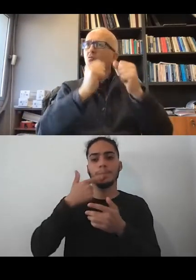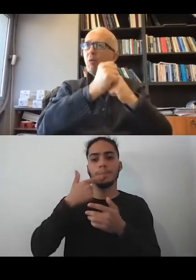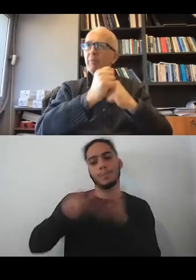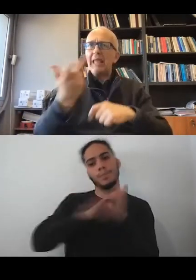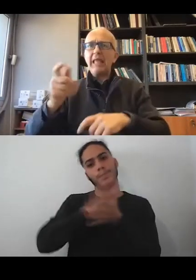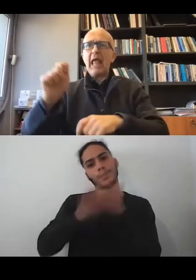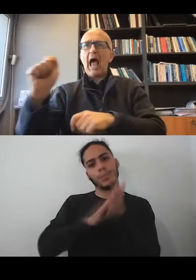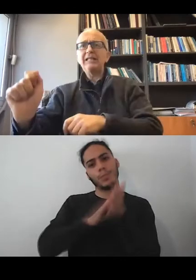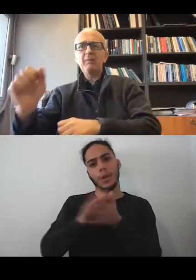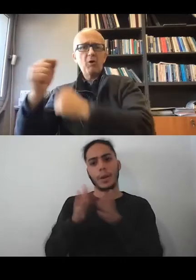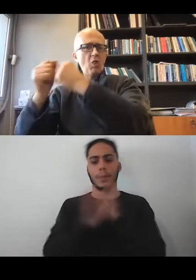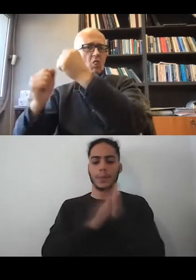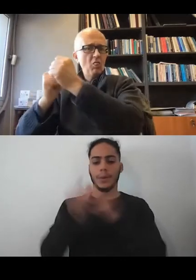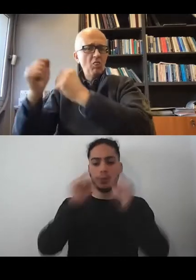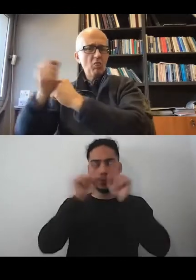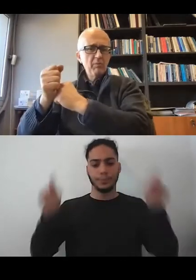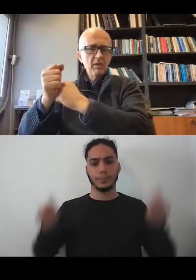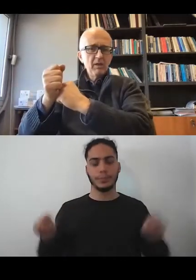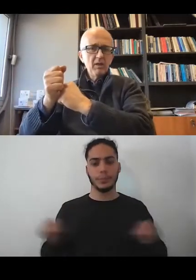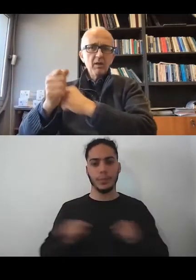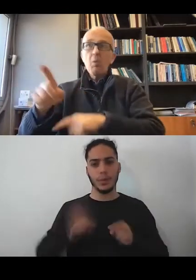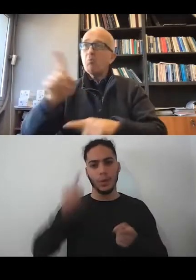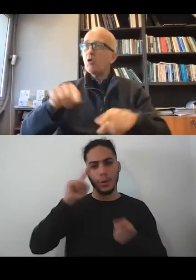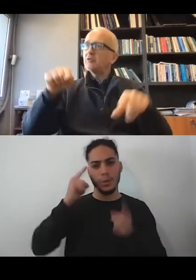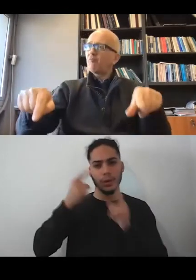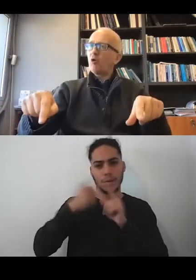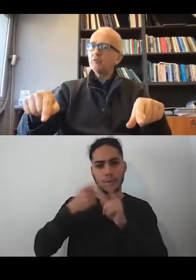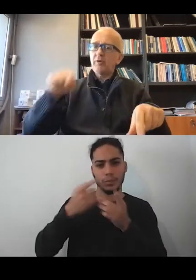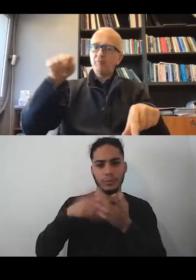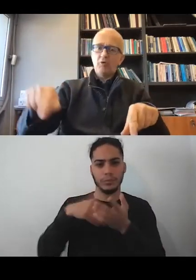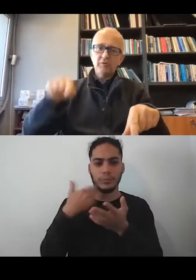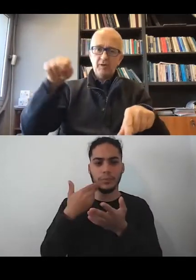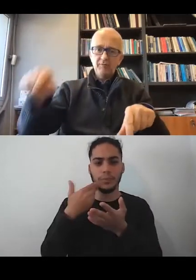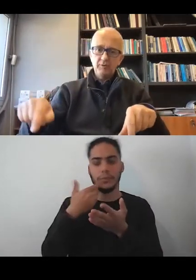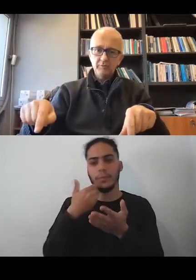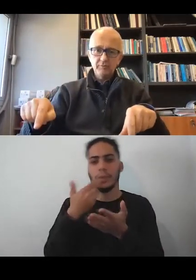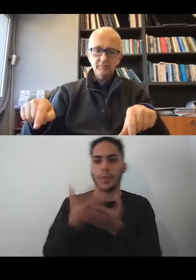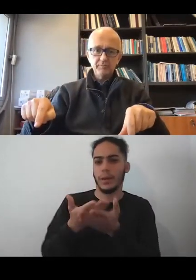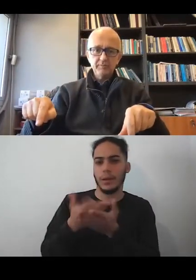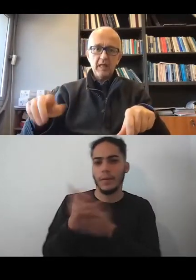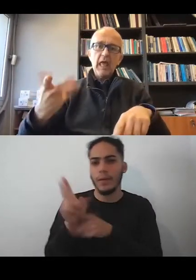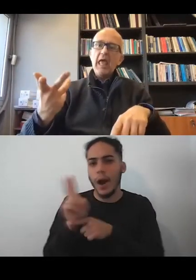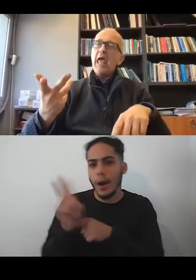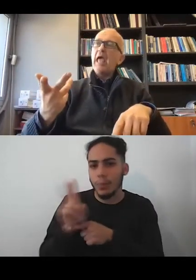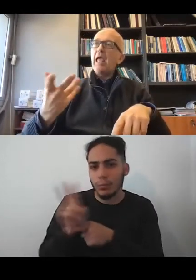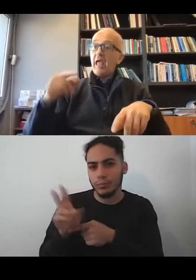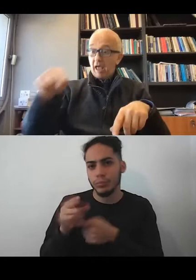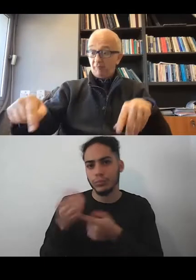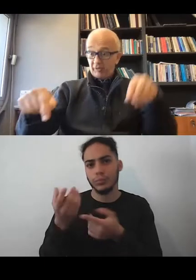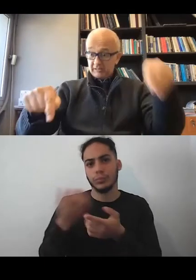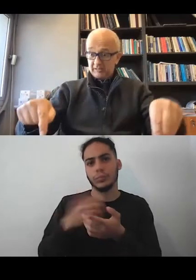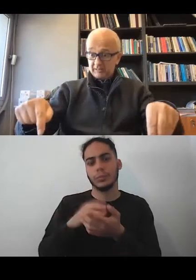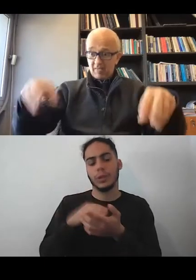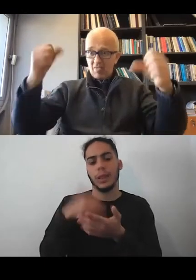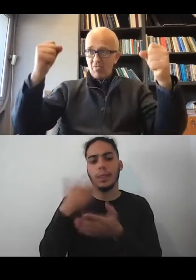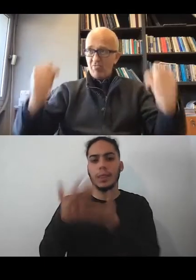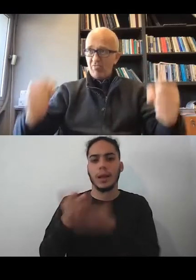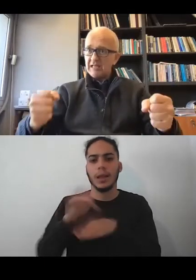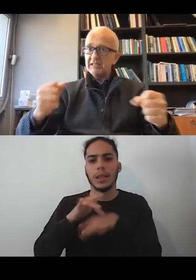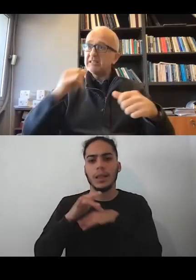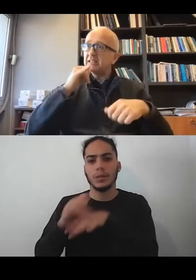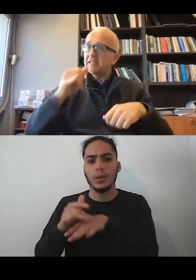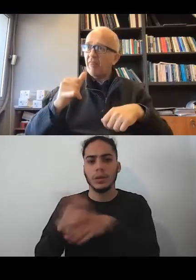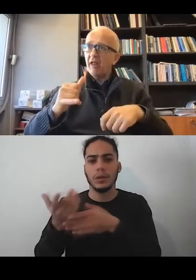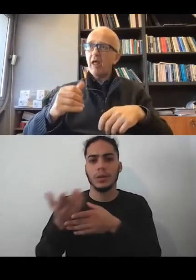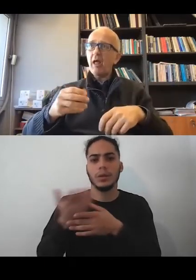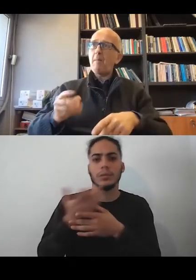process for inflecting transitive verbs, so that you have an indication of singulars